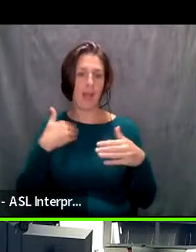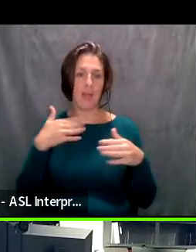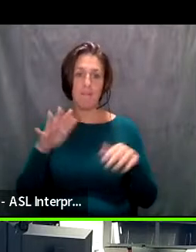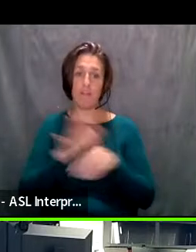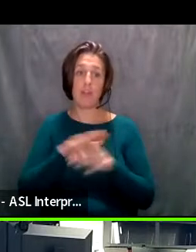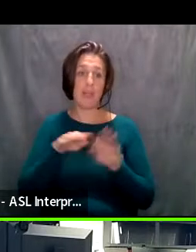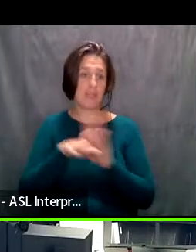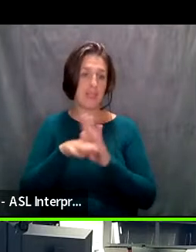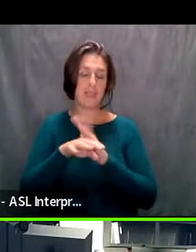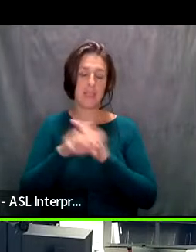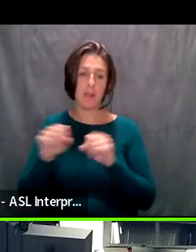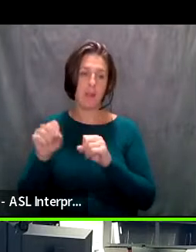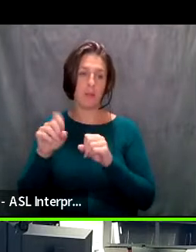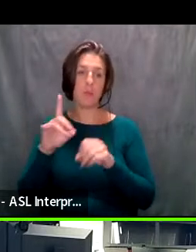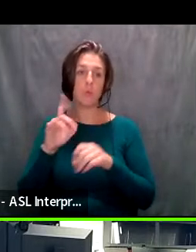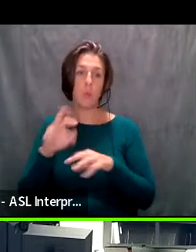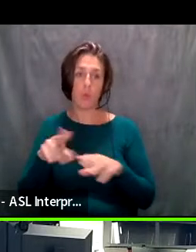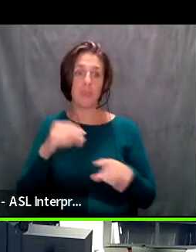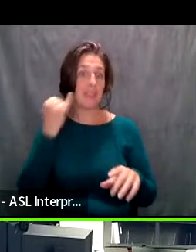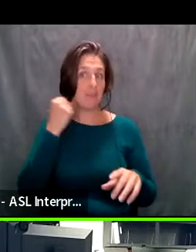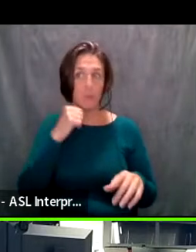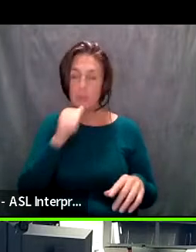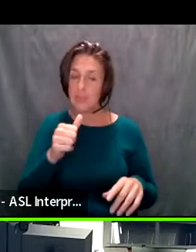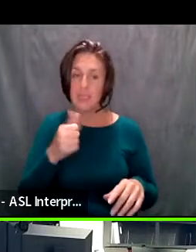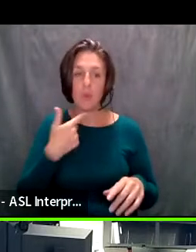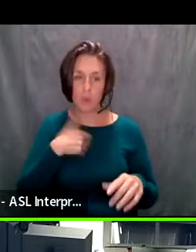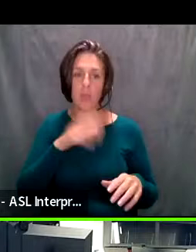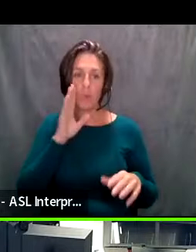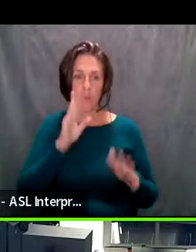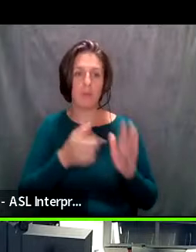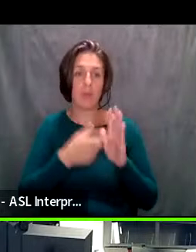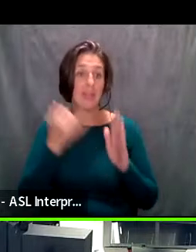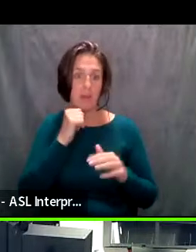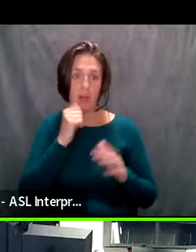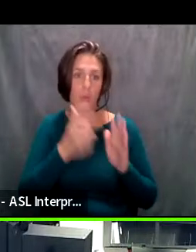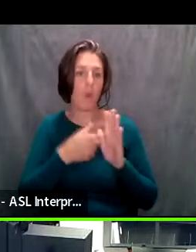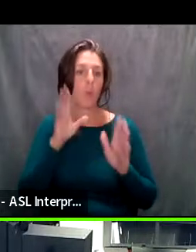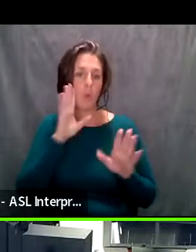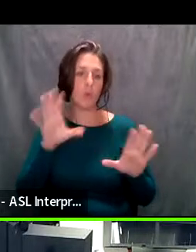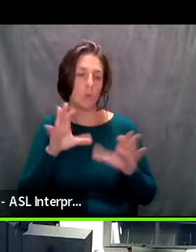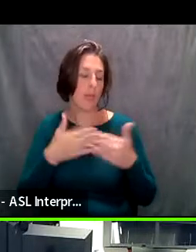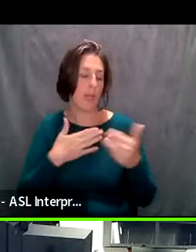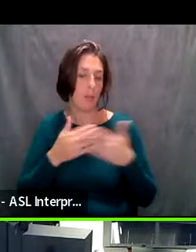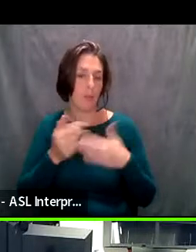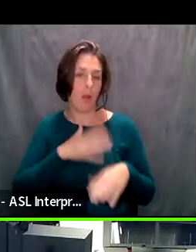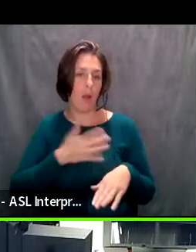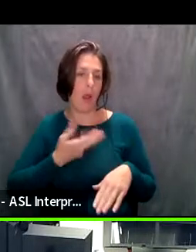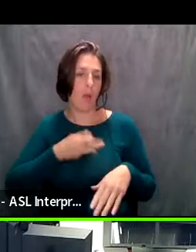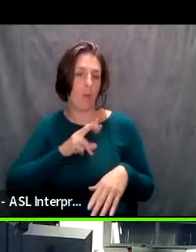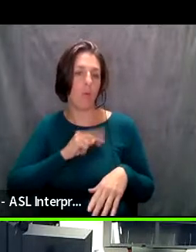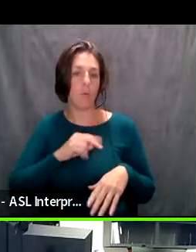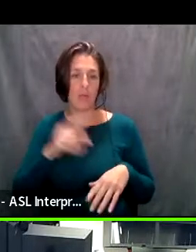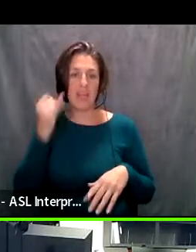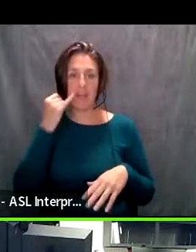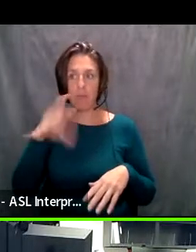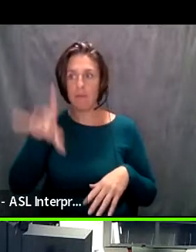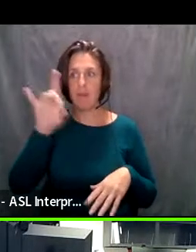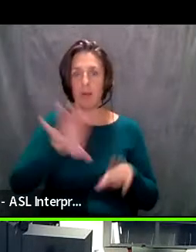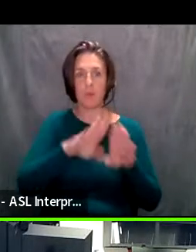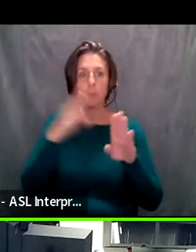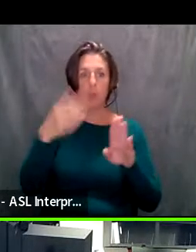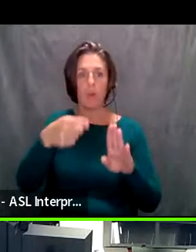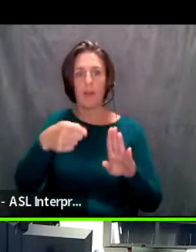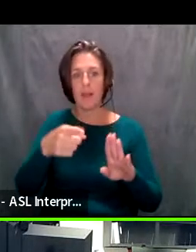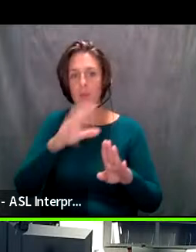we didn't, you're quite right. We would be required to, and if we weren't required to, we would have done it on our own. If we found a door with a